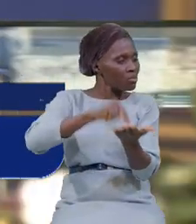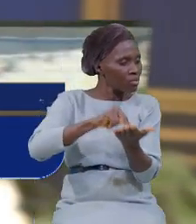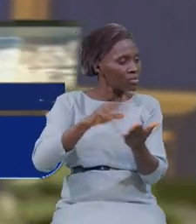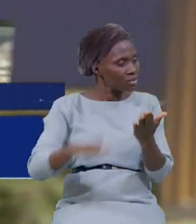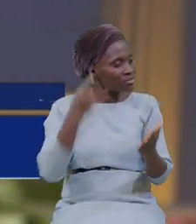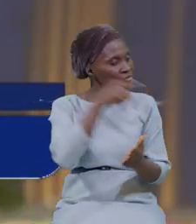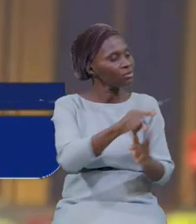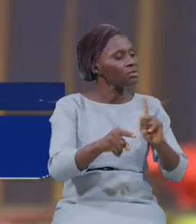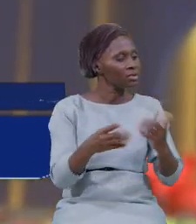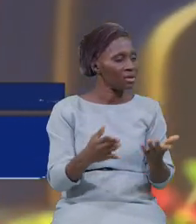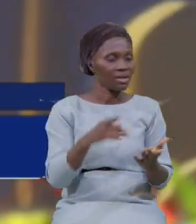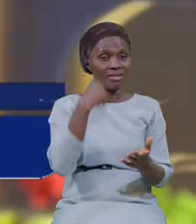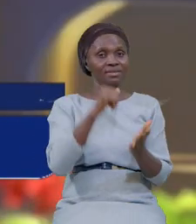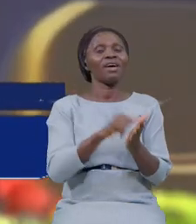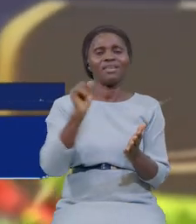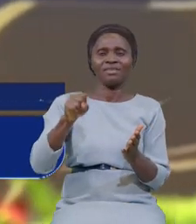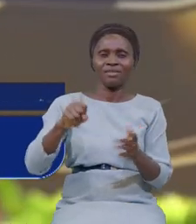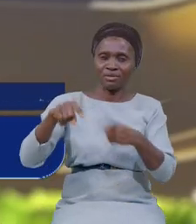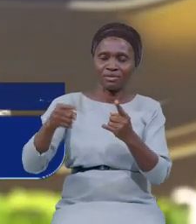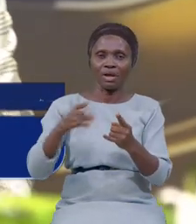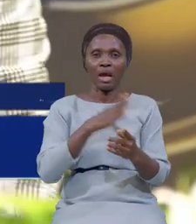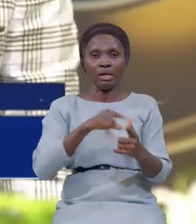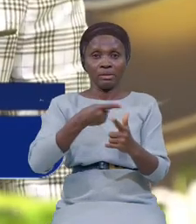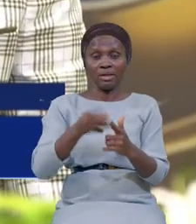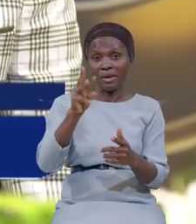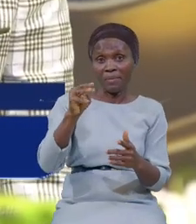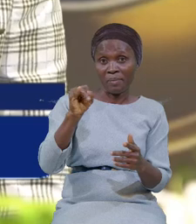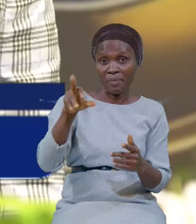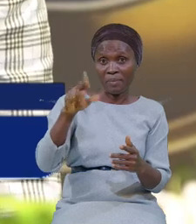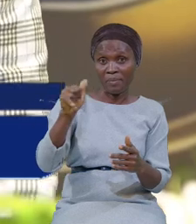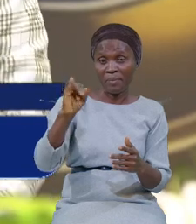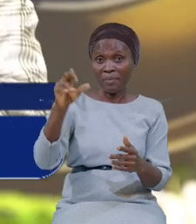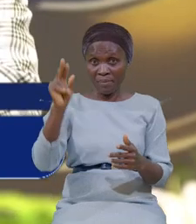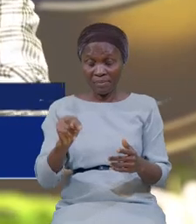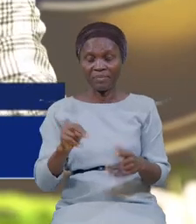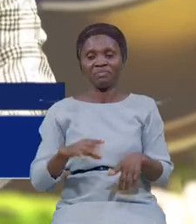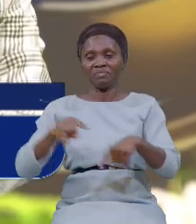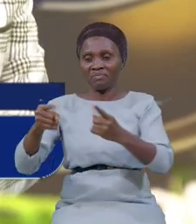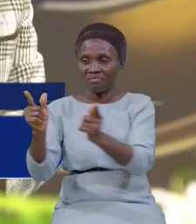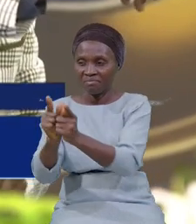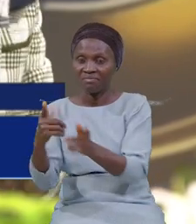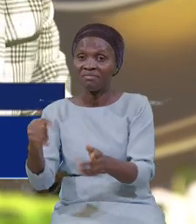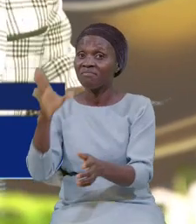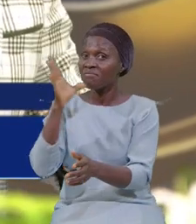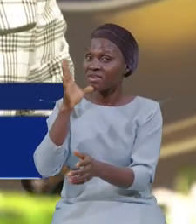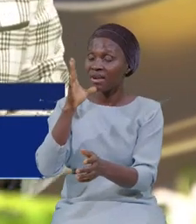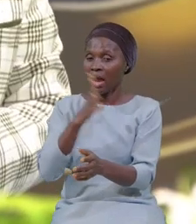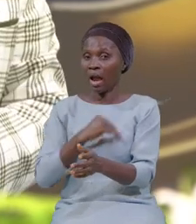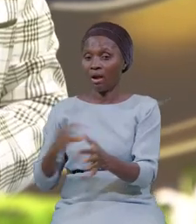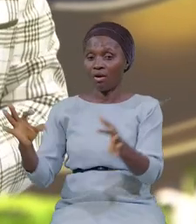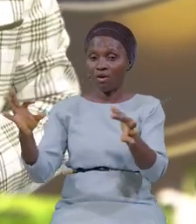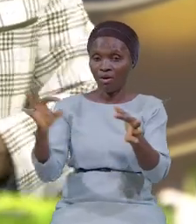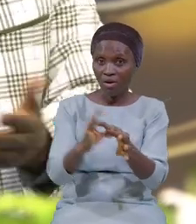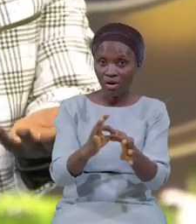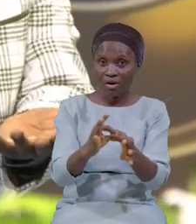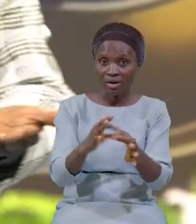yes. And Miriam went to the mother and connected the mother with the daughter